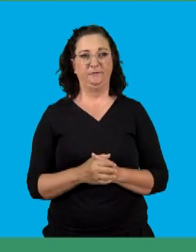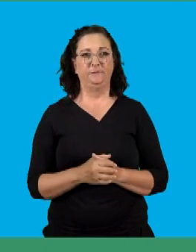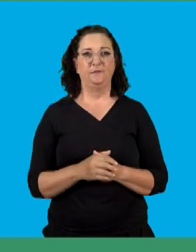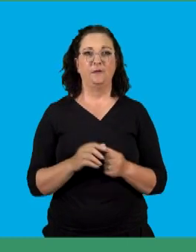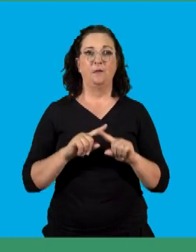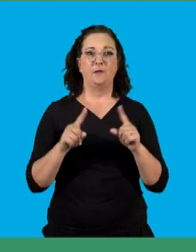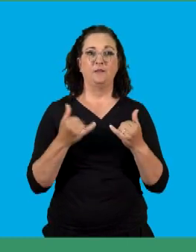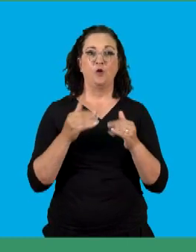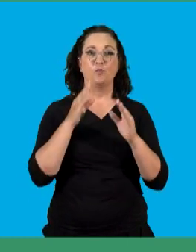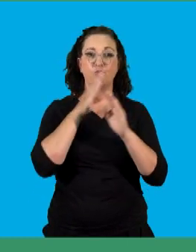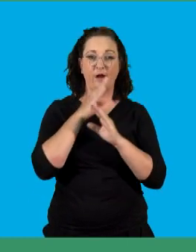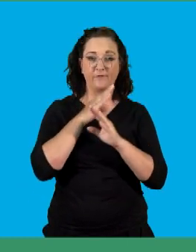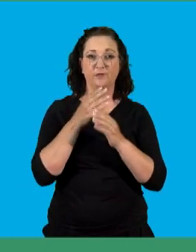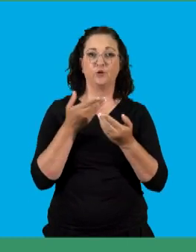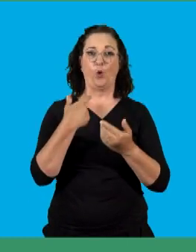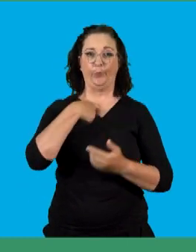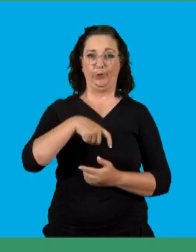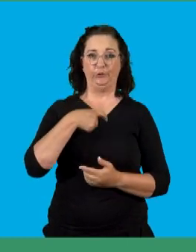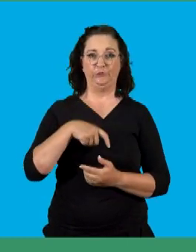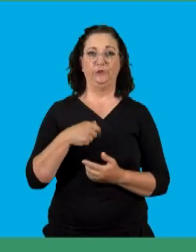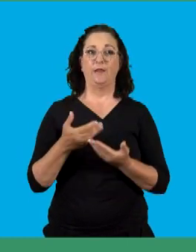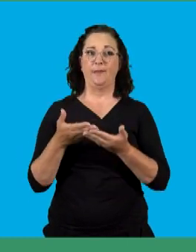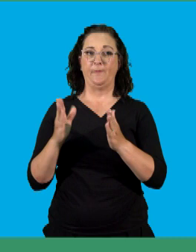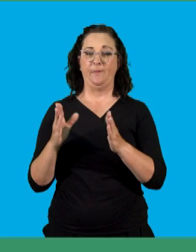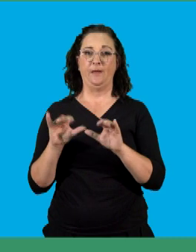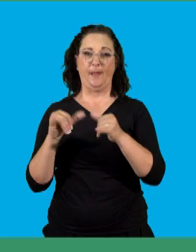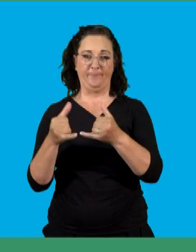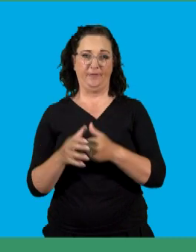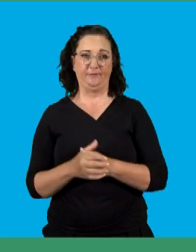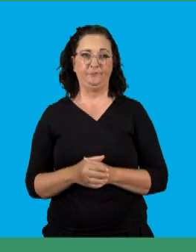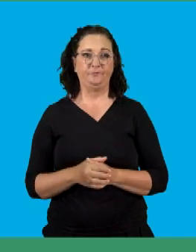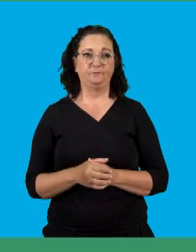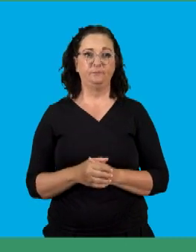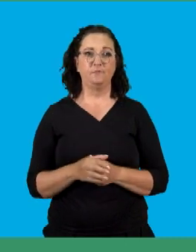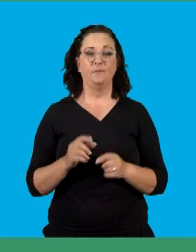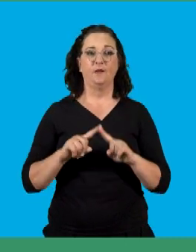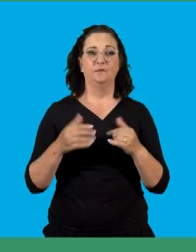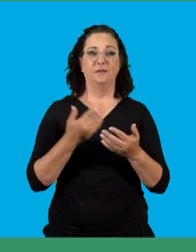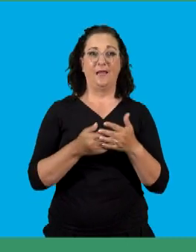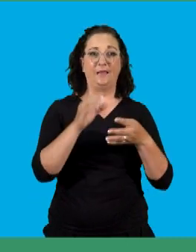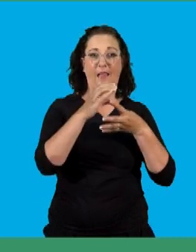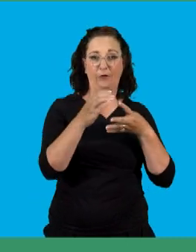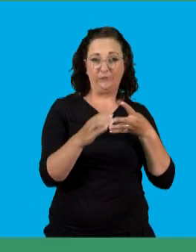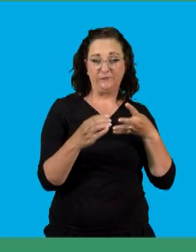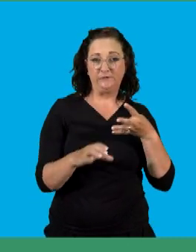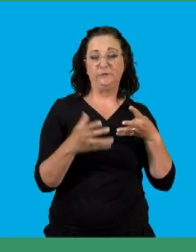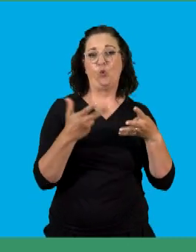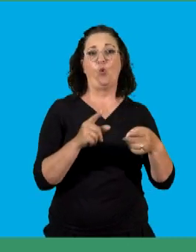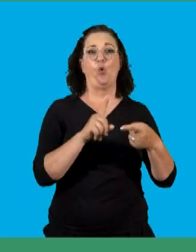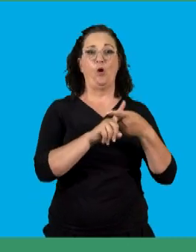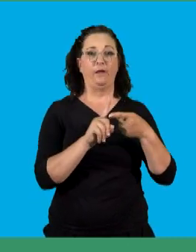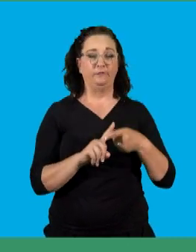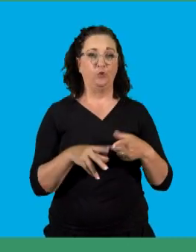private, personal liability, and public companies. Outline or explain the characteristics, advantages,